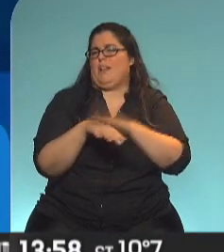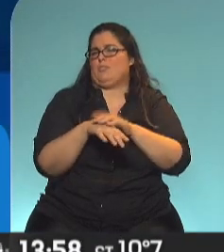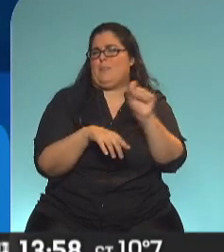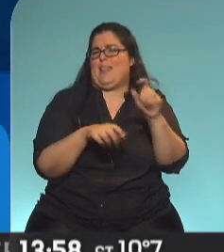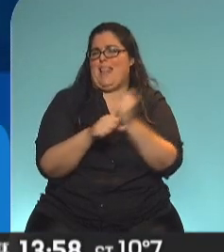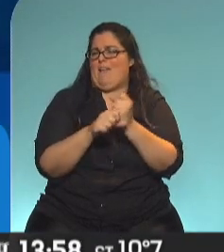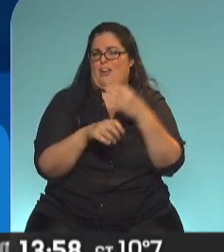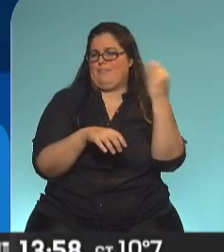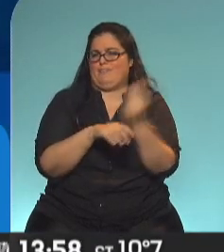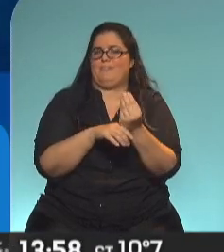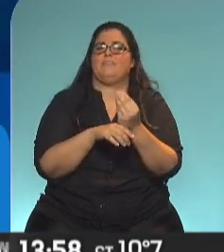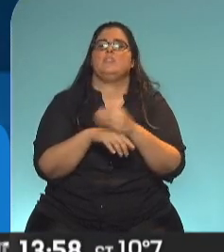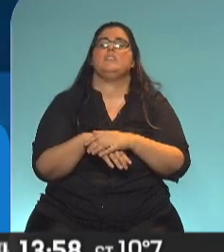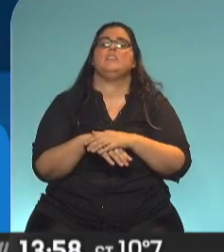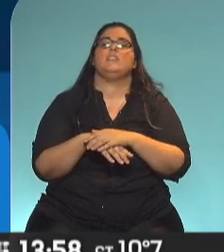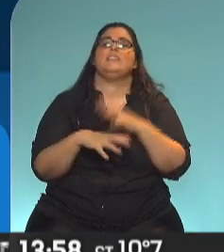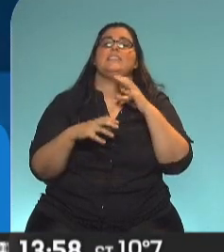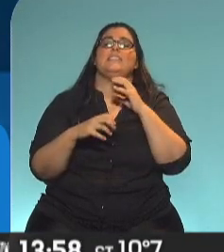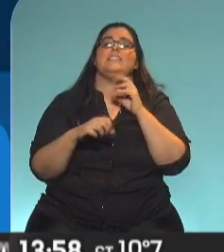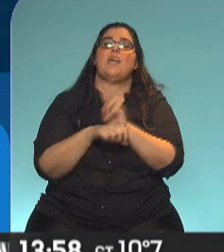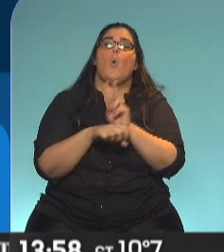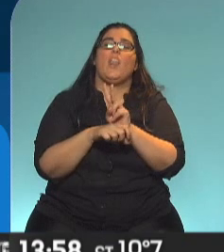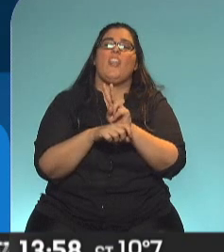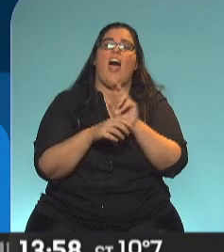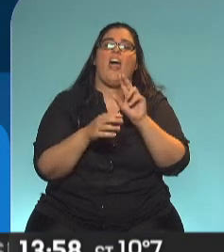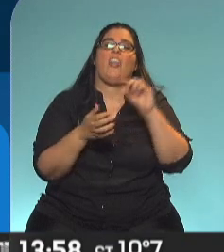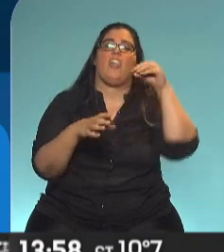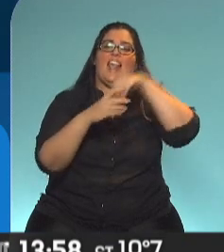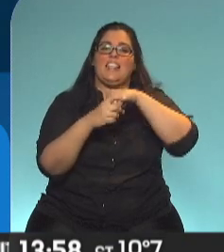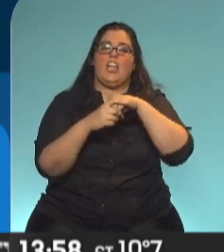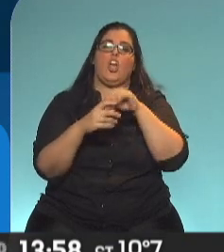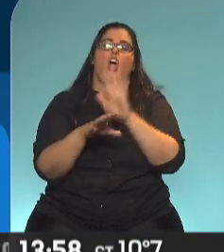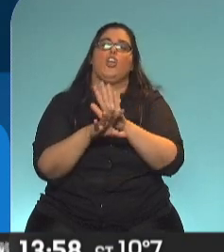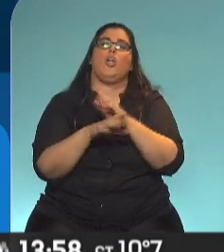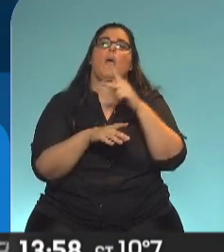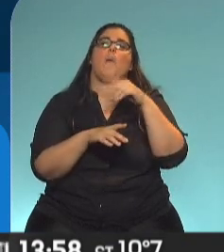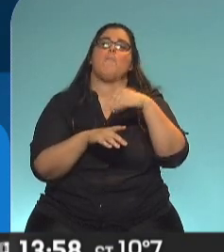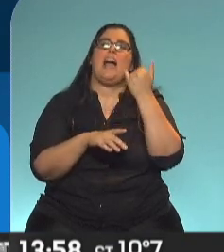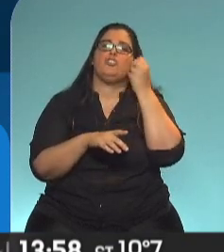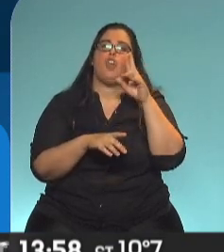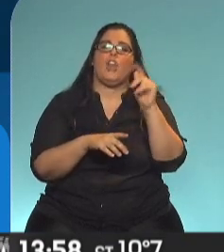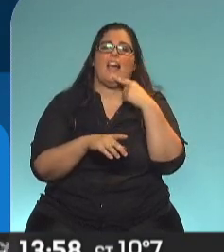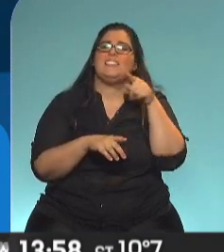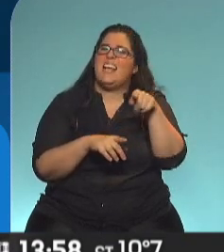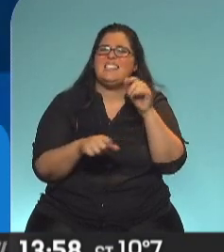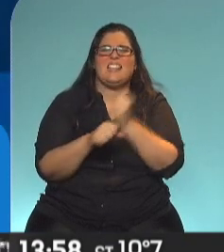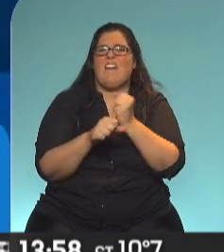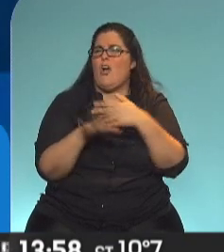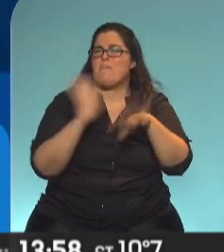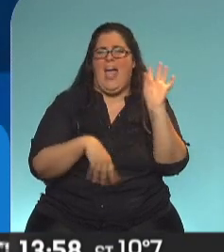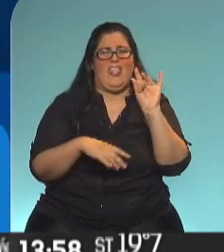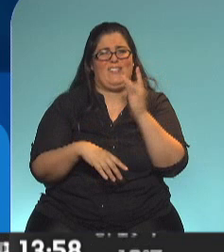As secretary for homeland security, I nominate Alejandro Mayorkas. This is one of the hardest jobs in government.